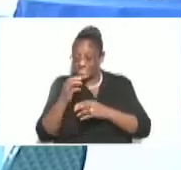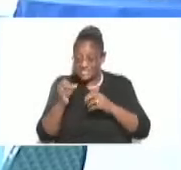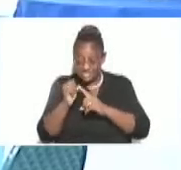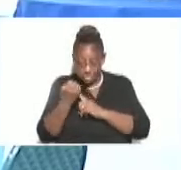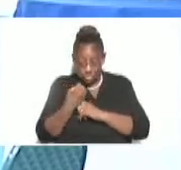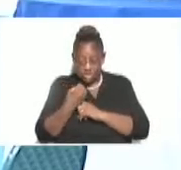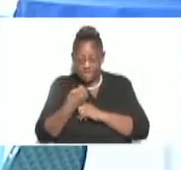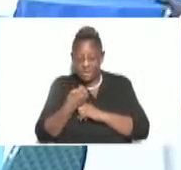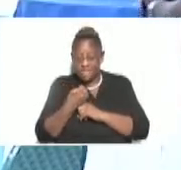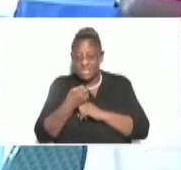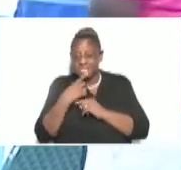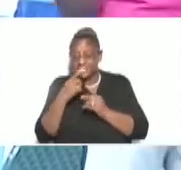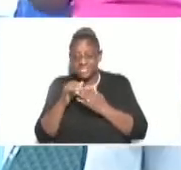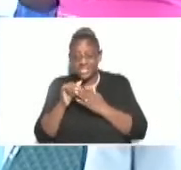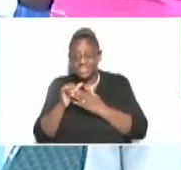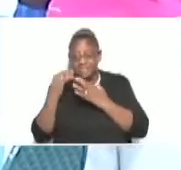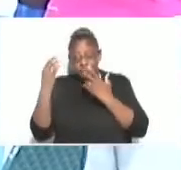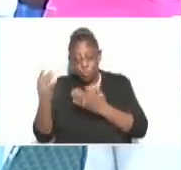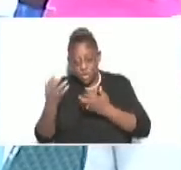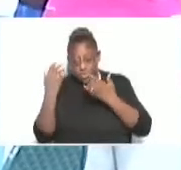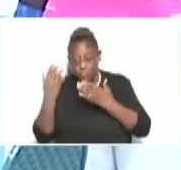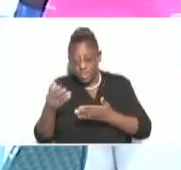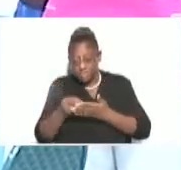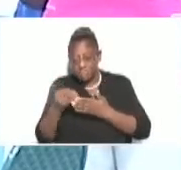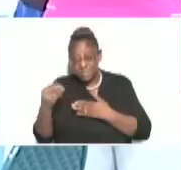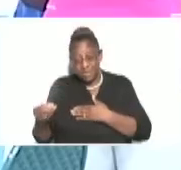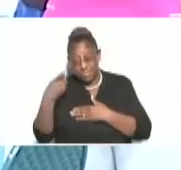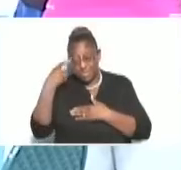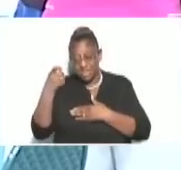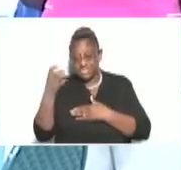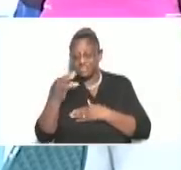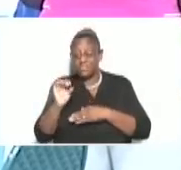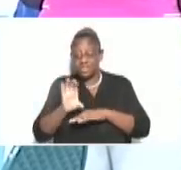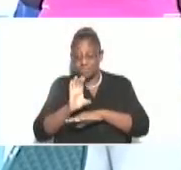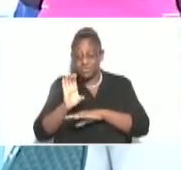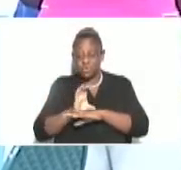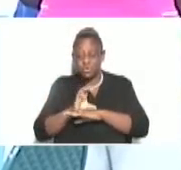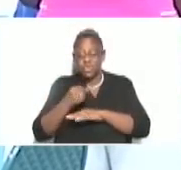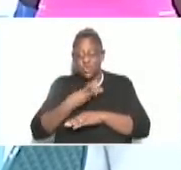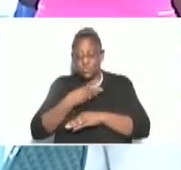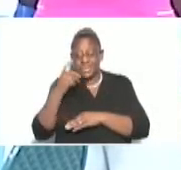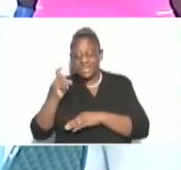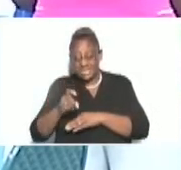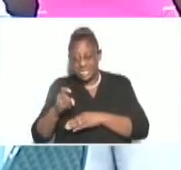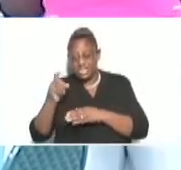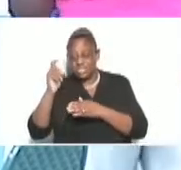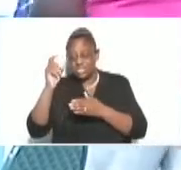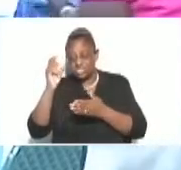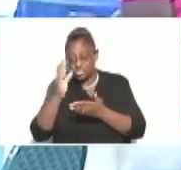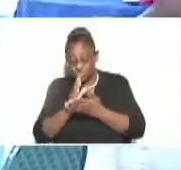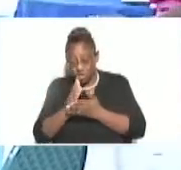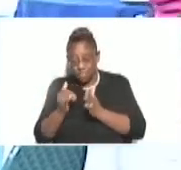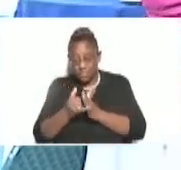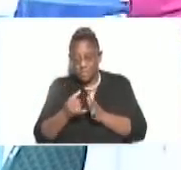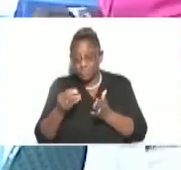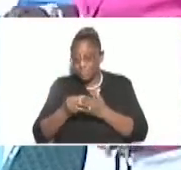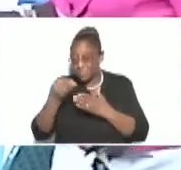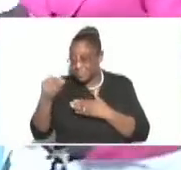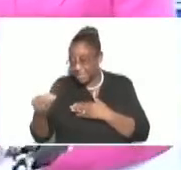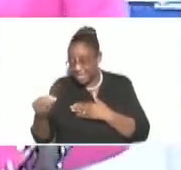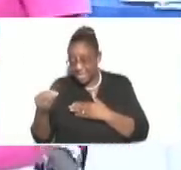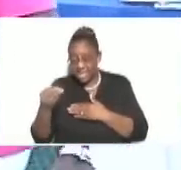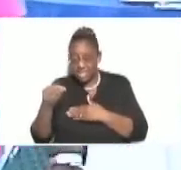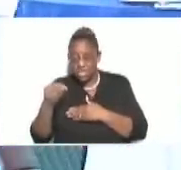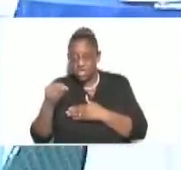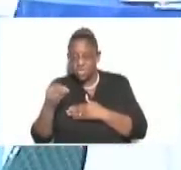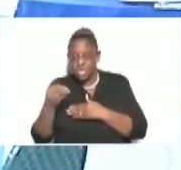52-week workers and workers in general having to wait on pay can be done away with. In terms of our payroll issues, it's